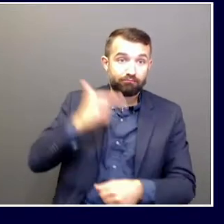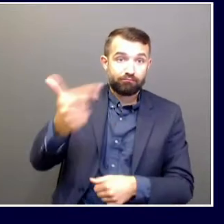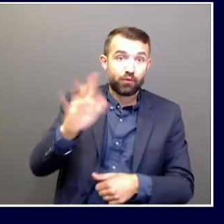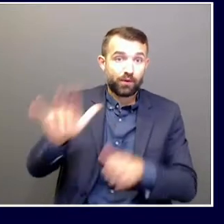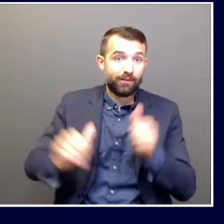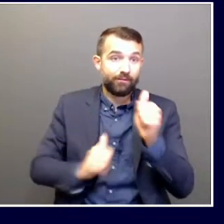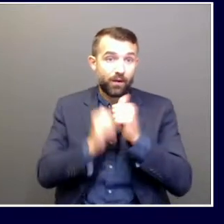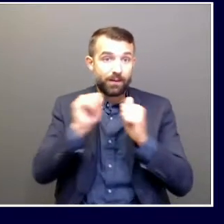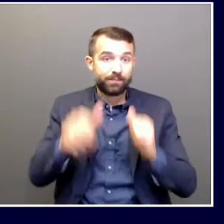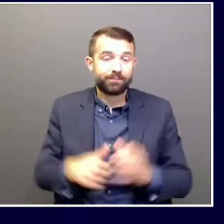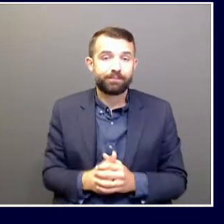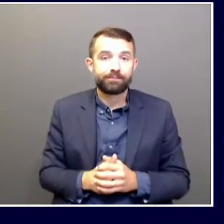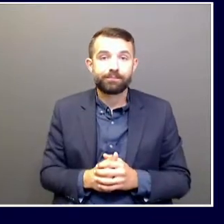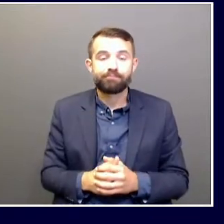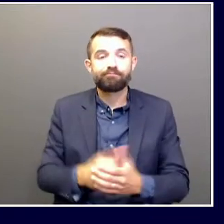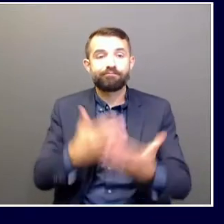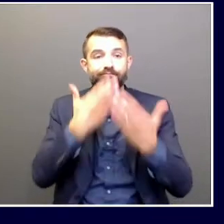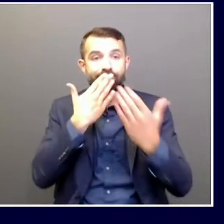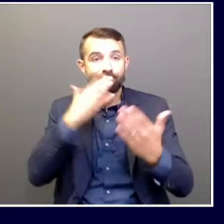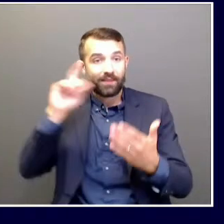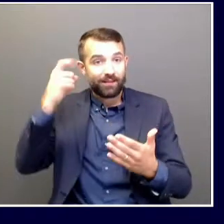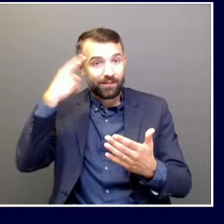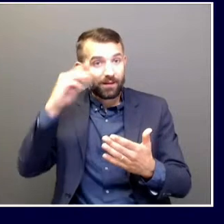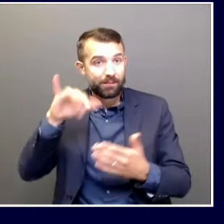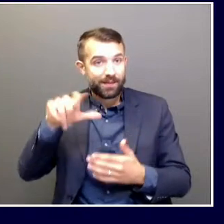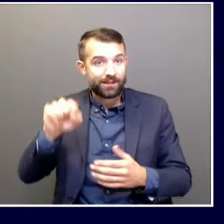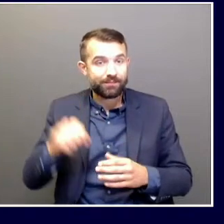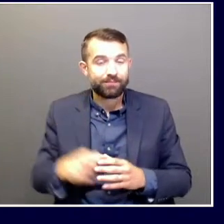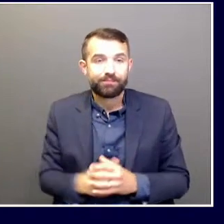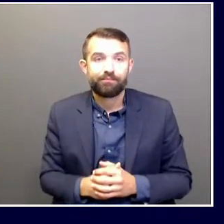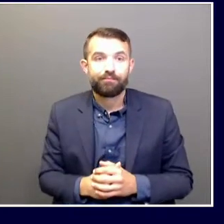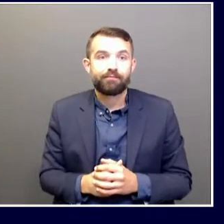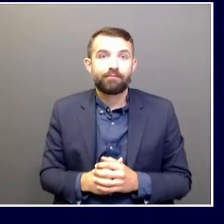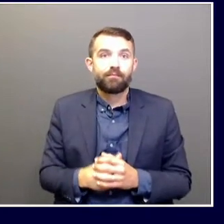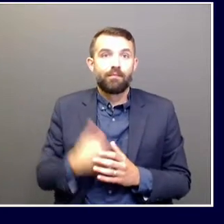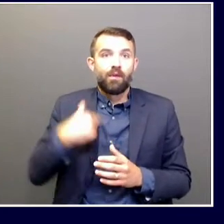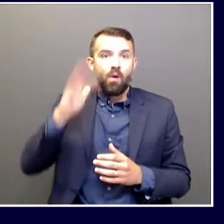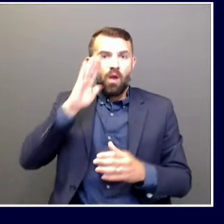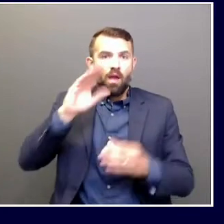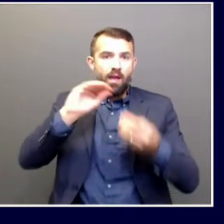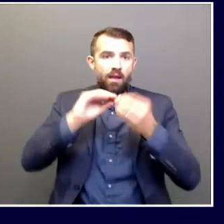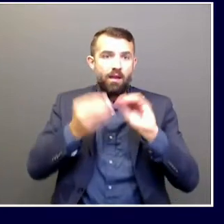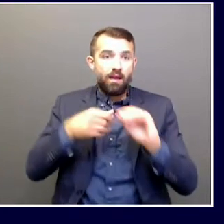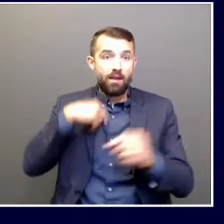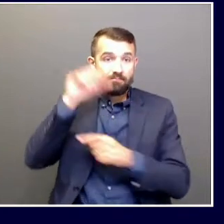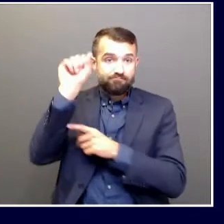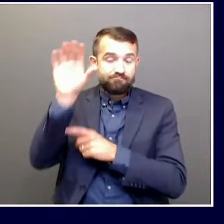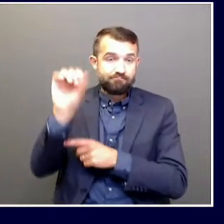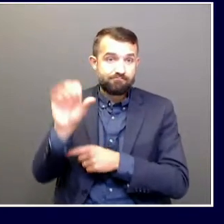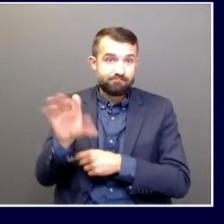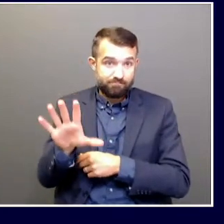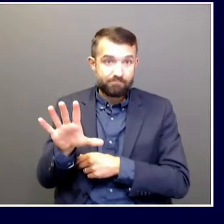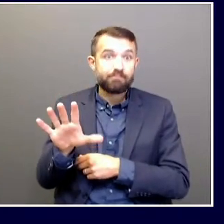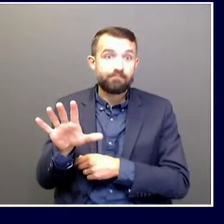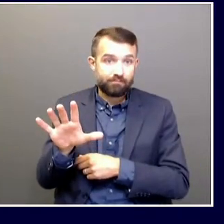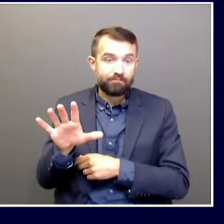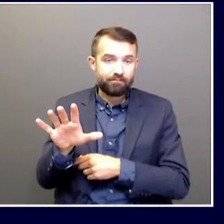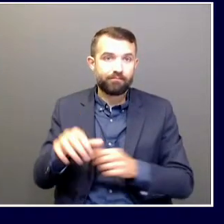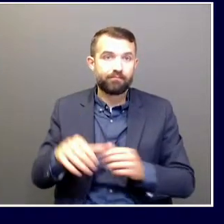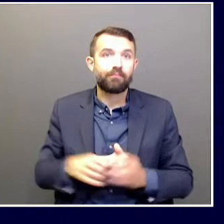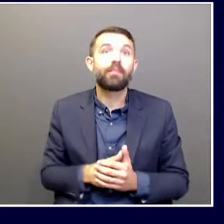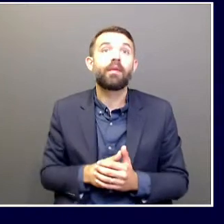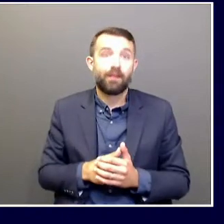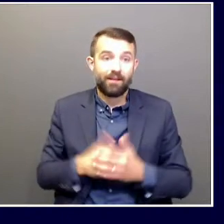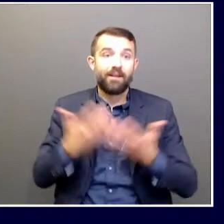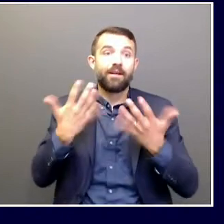very much, Governor Mills. I'll provide a bit of an epidemiological update on where things stand before we turn to our colleagues in the media